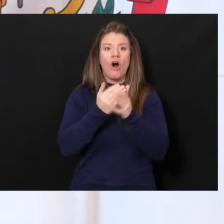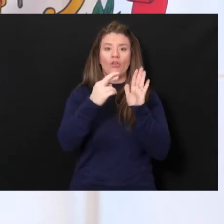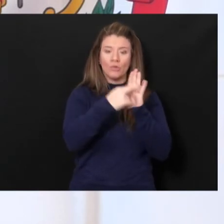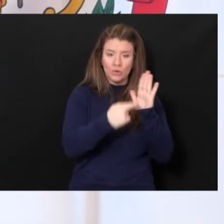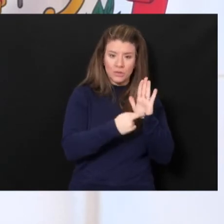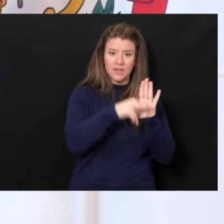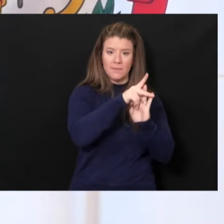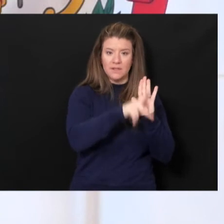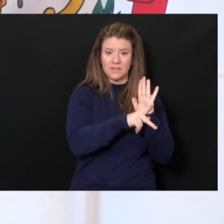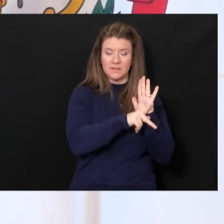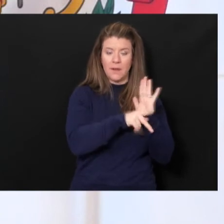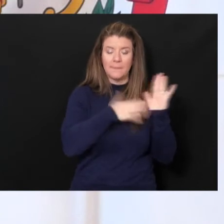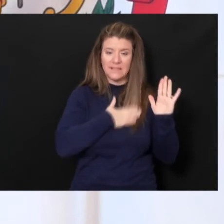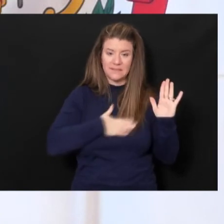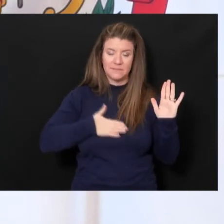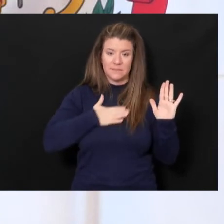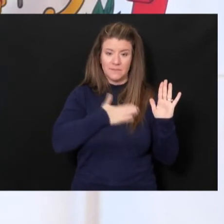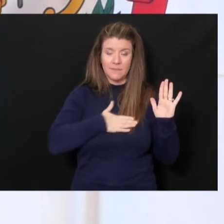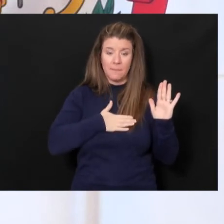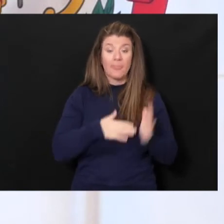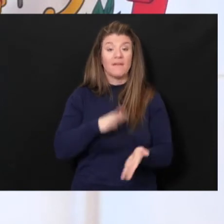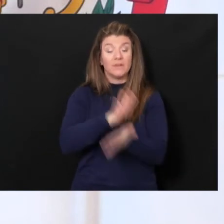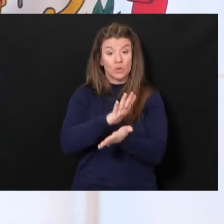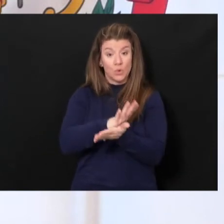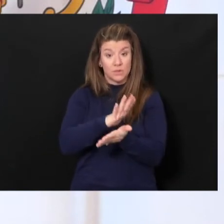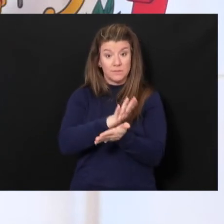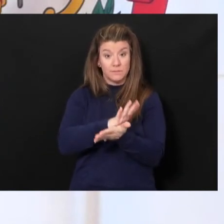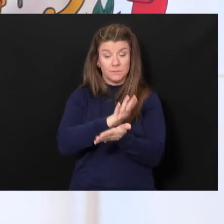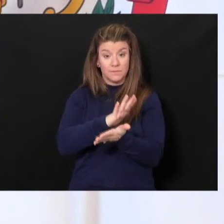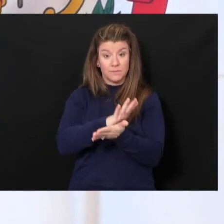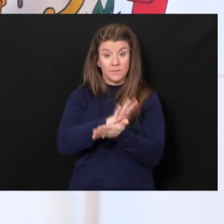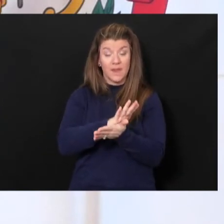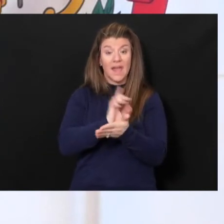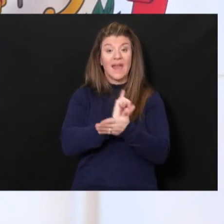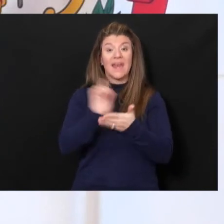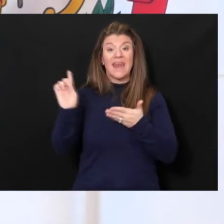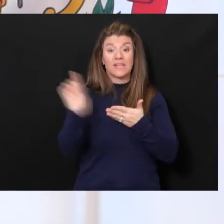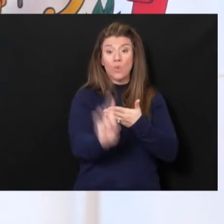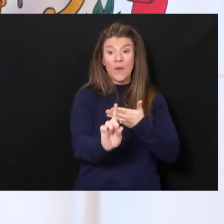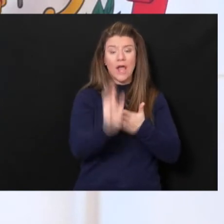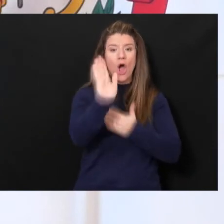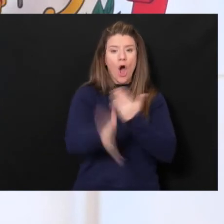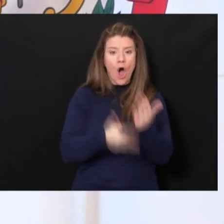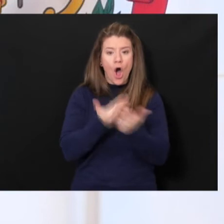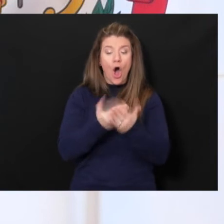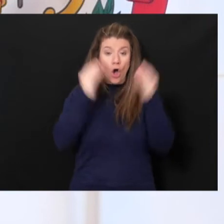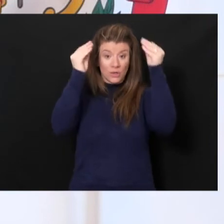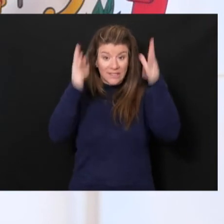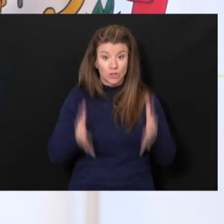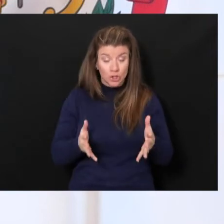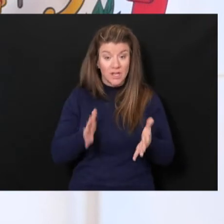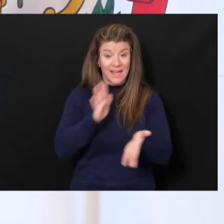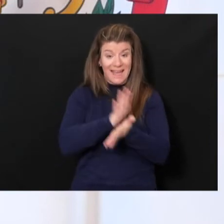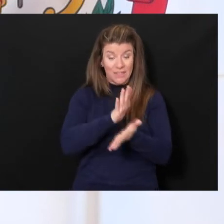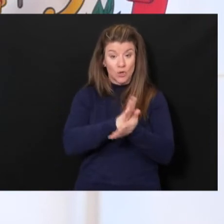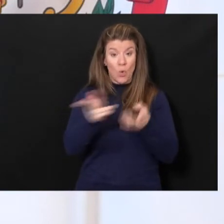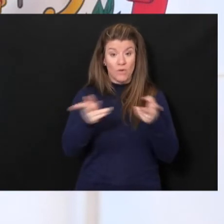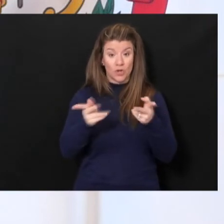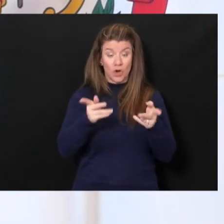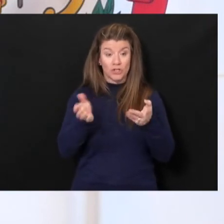guidelines, please. As far as our schools, next week, all teachers and school service